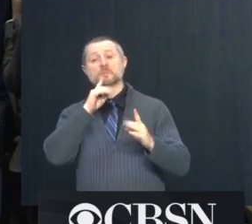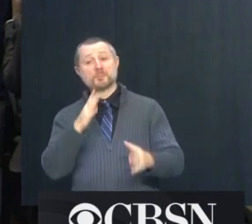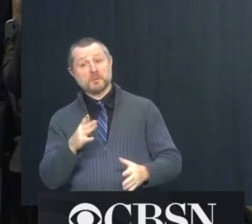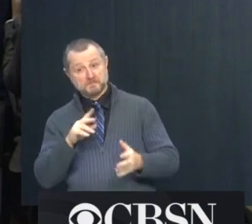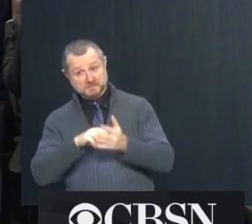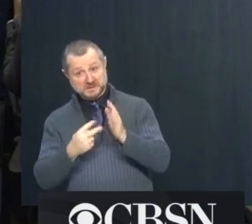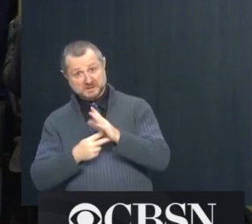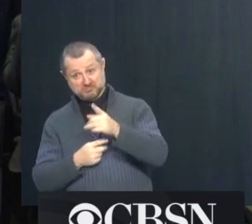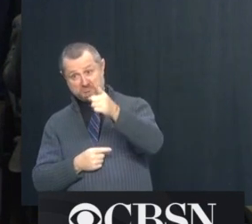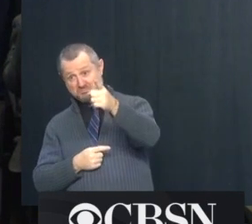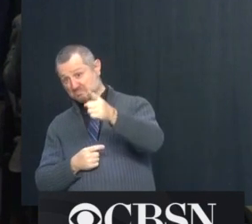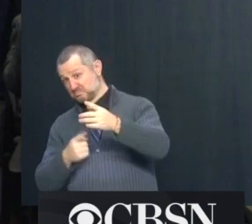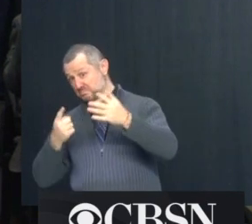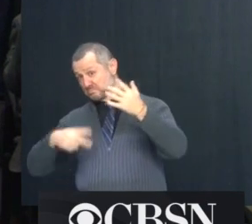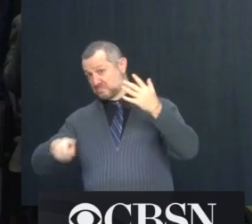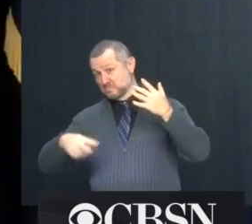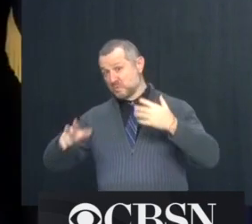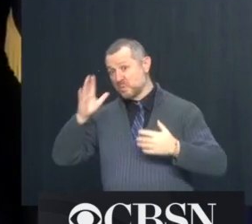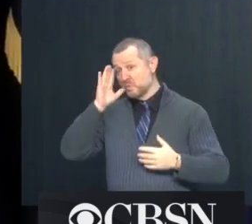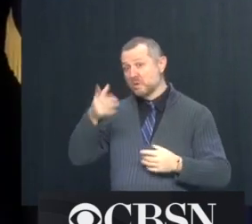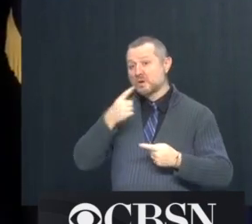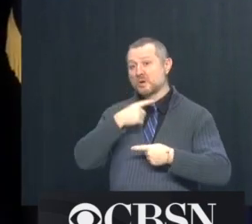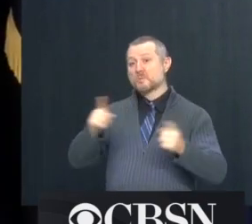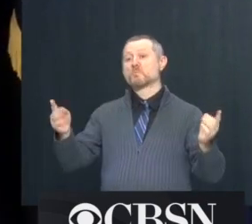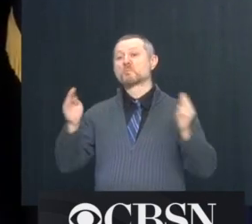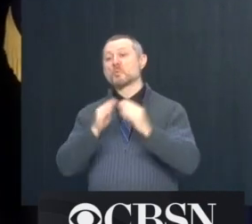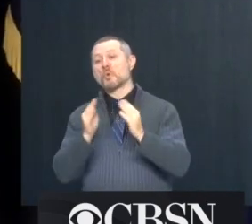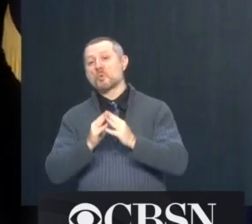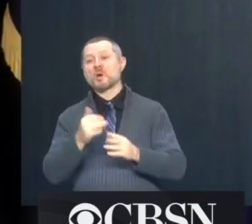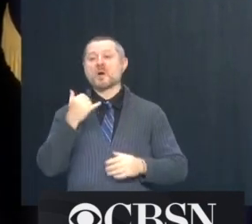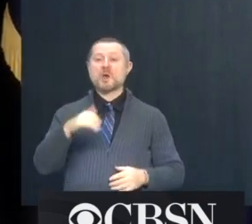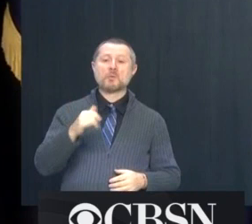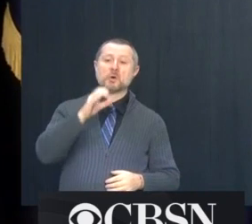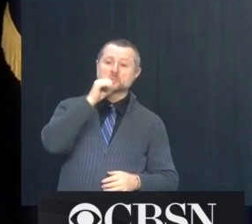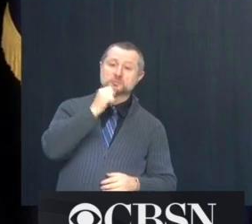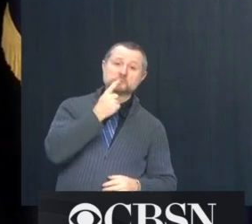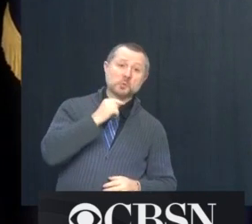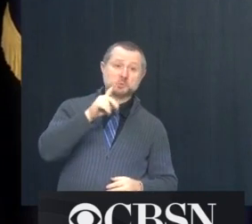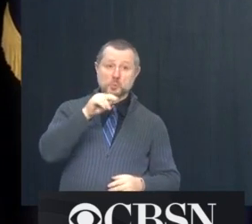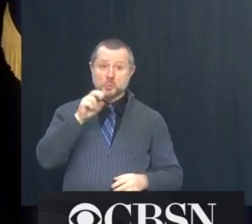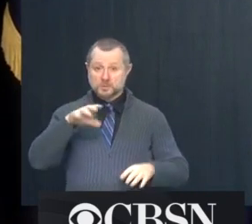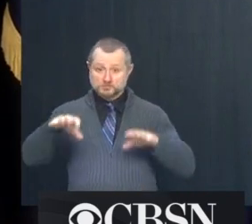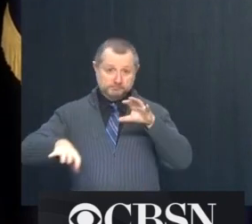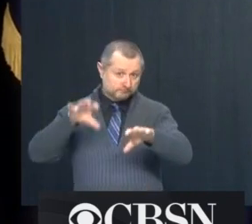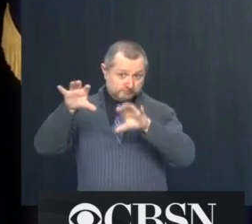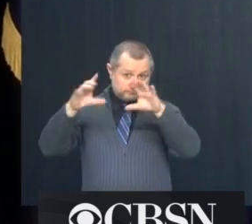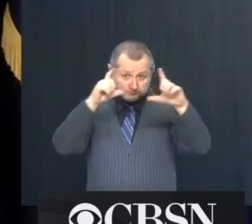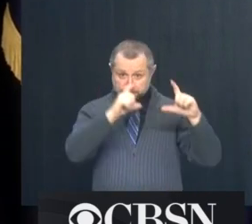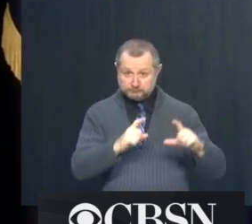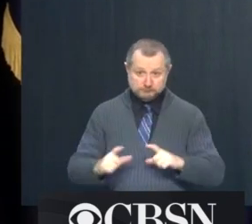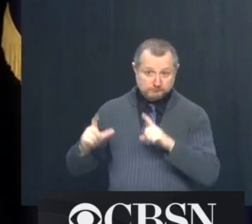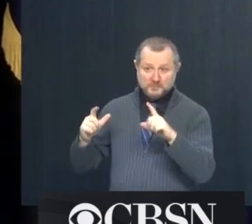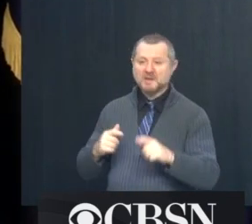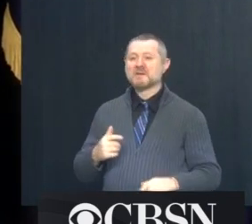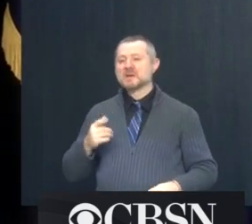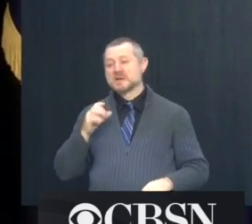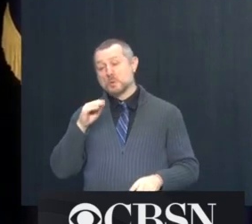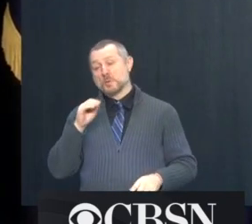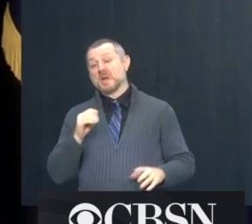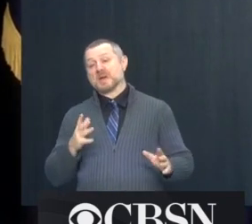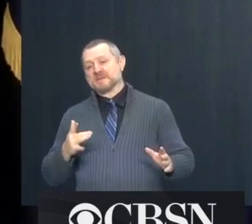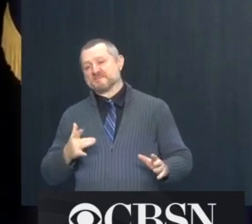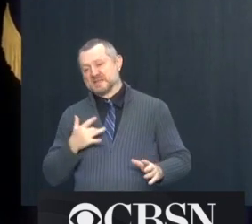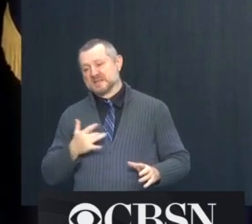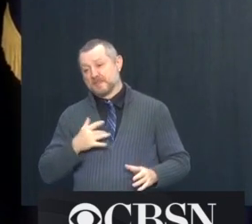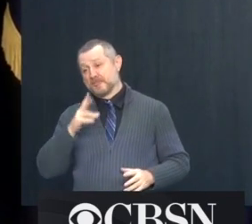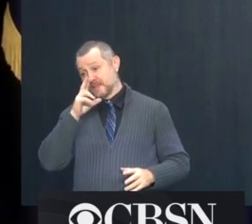red, orange, and yellow zones? My belief on my crystal ball is the Thanksgiving number is going